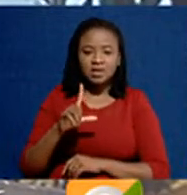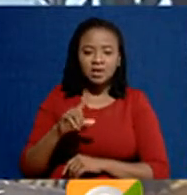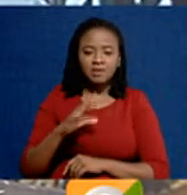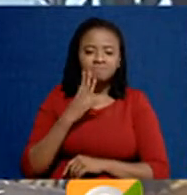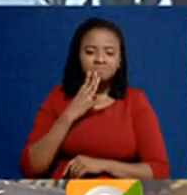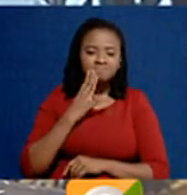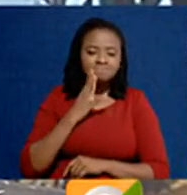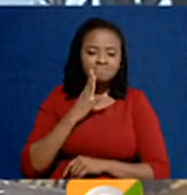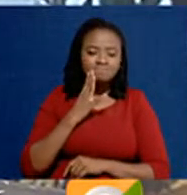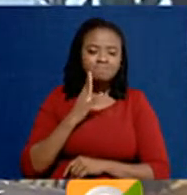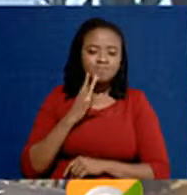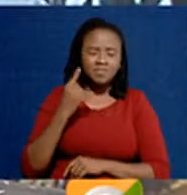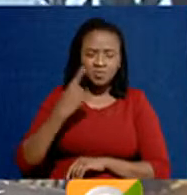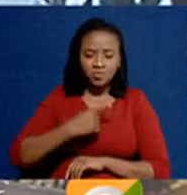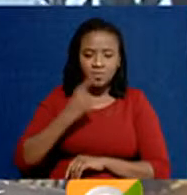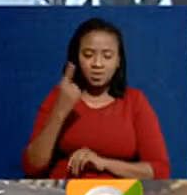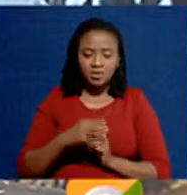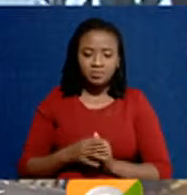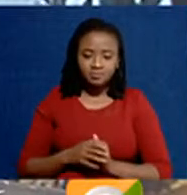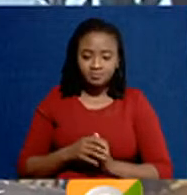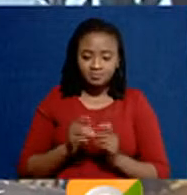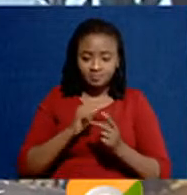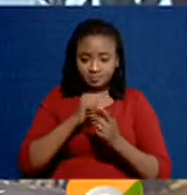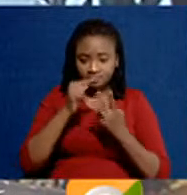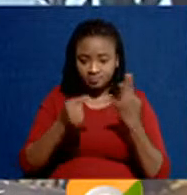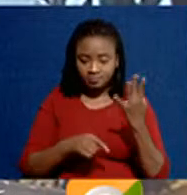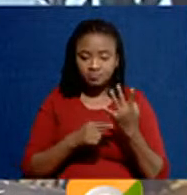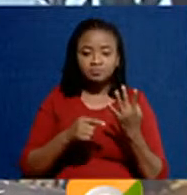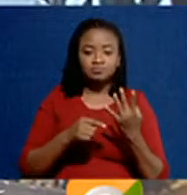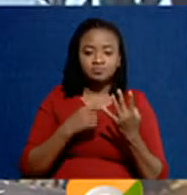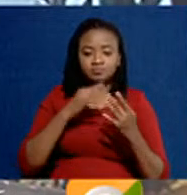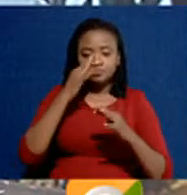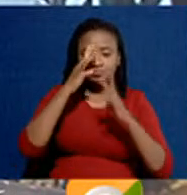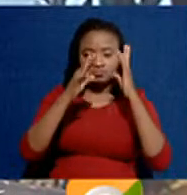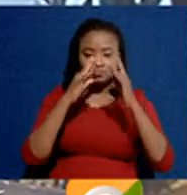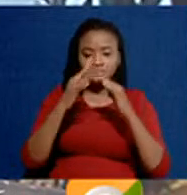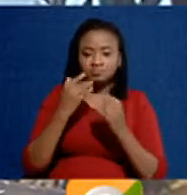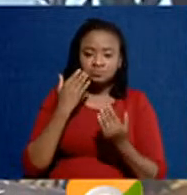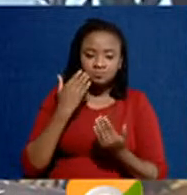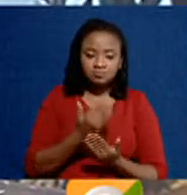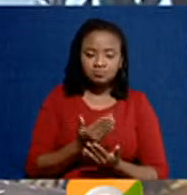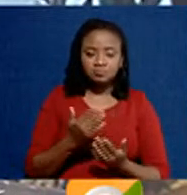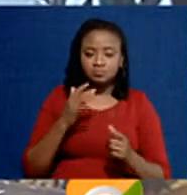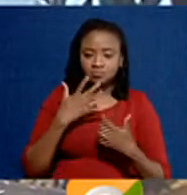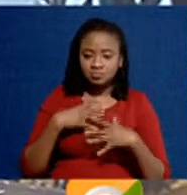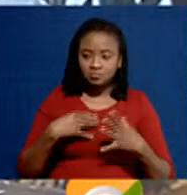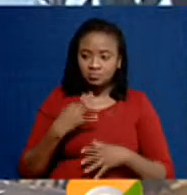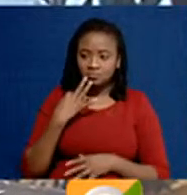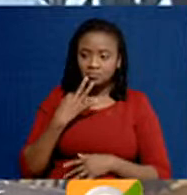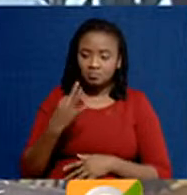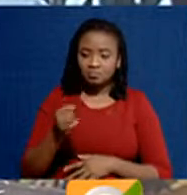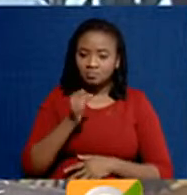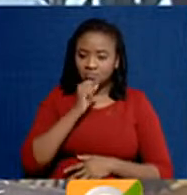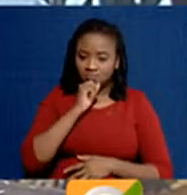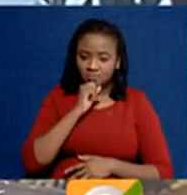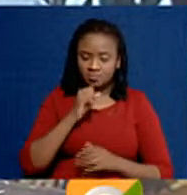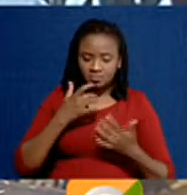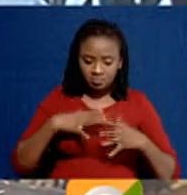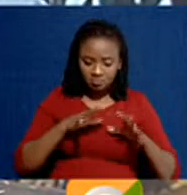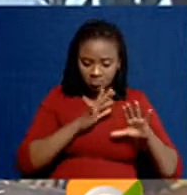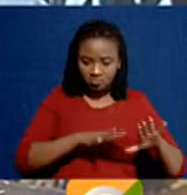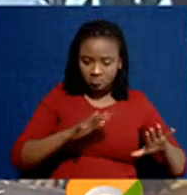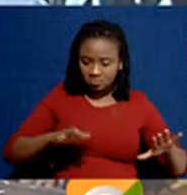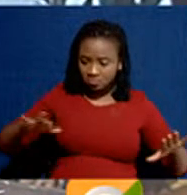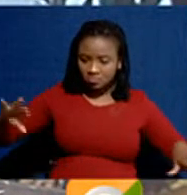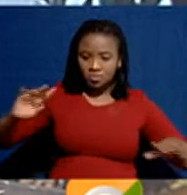a day. All these innovations were on display at this year's event, which attracted more than 350 exhibitors. Our very